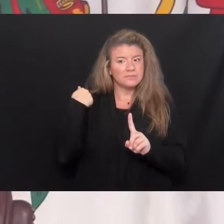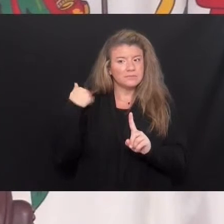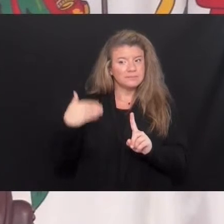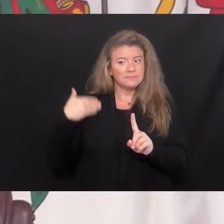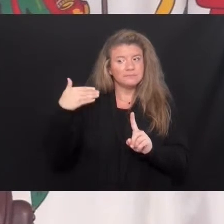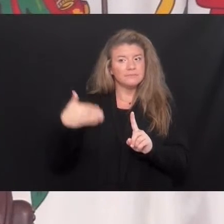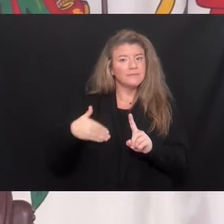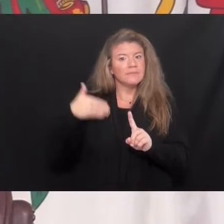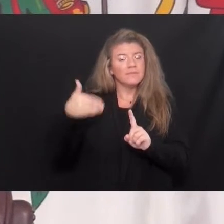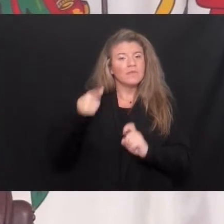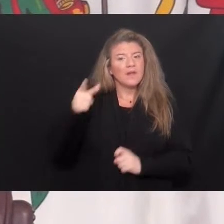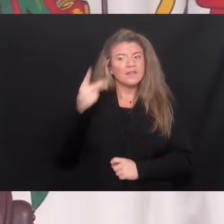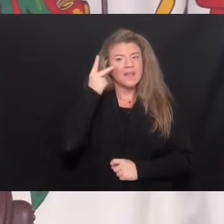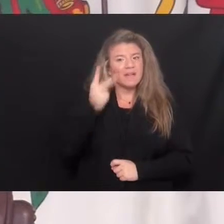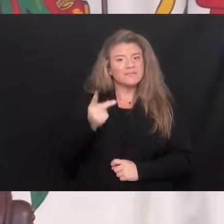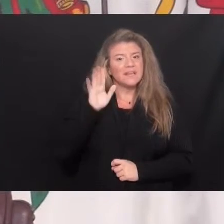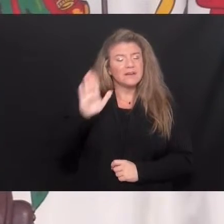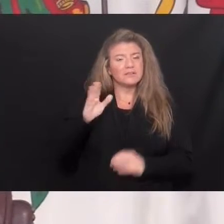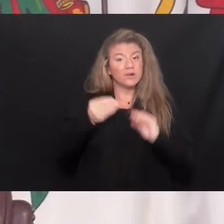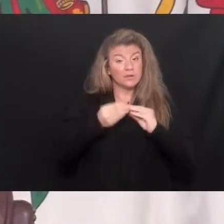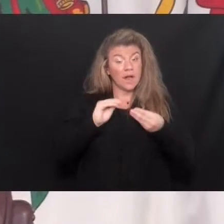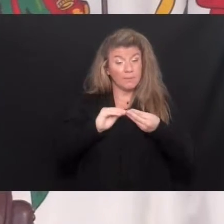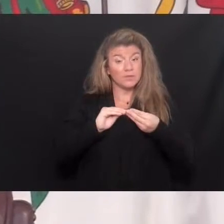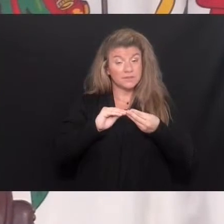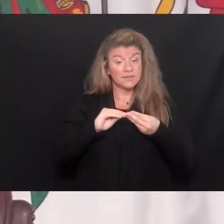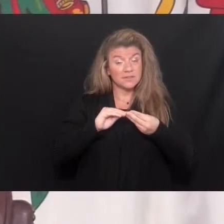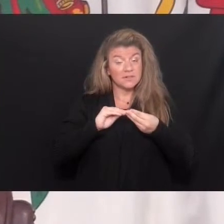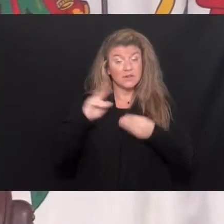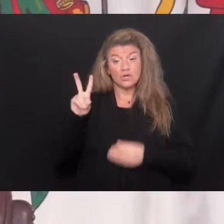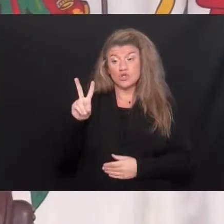saw cases go from 200